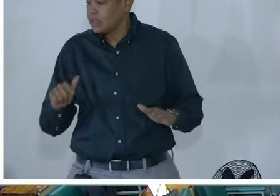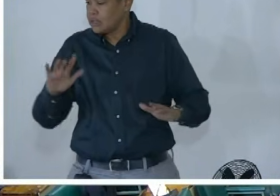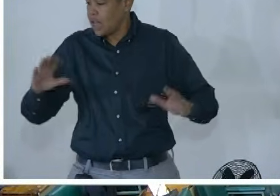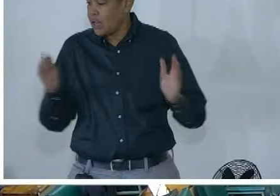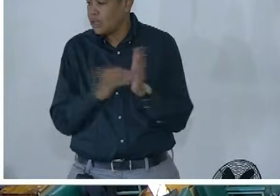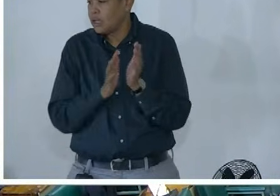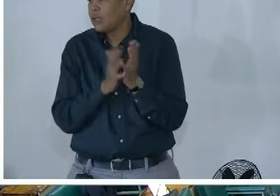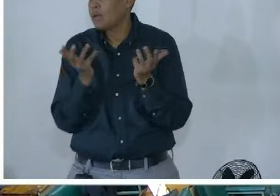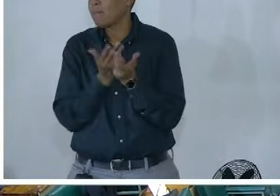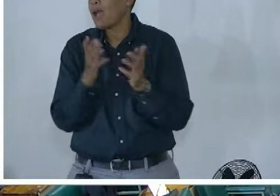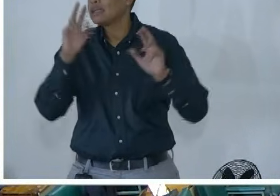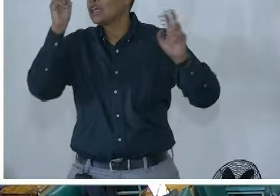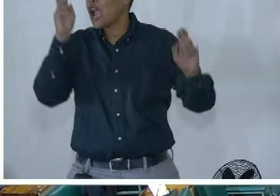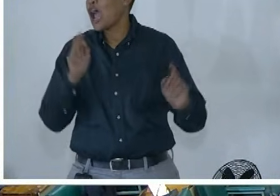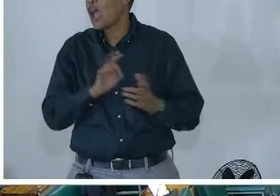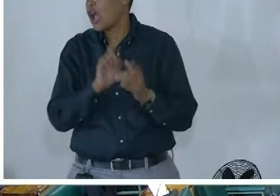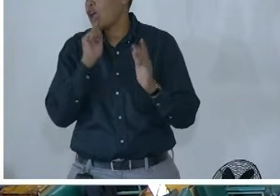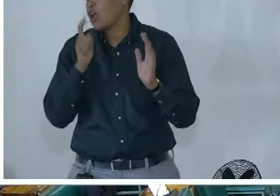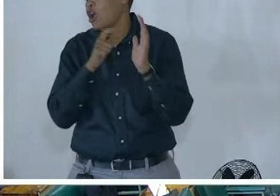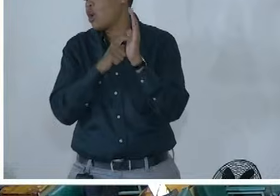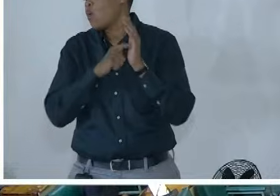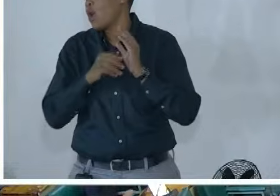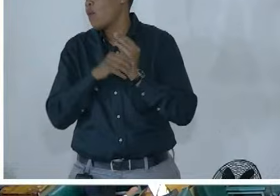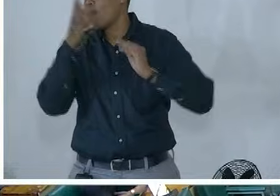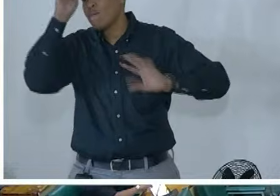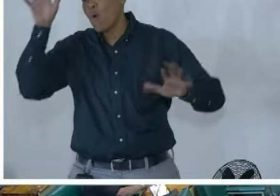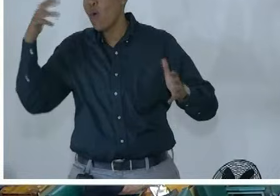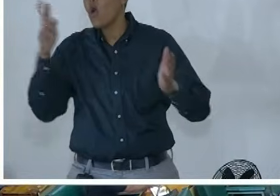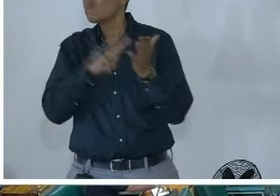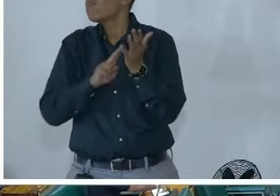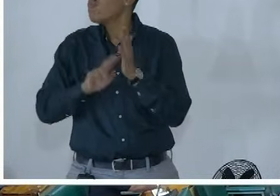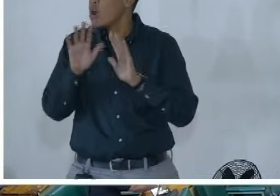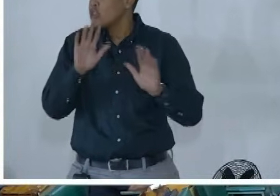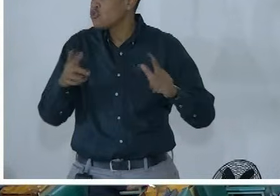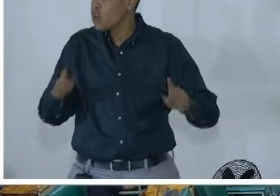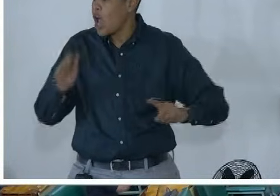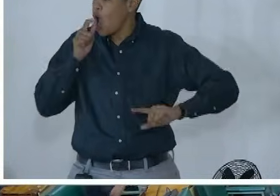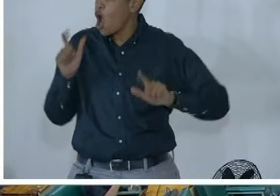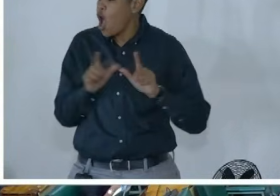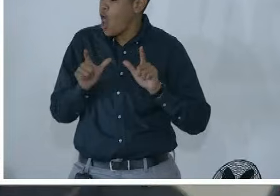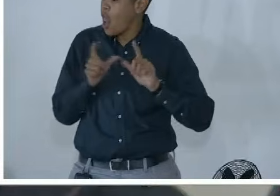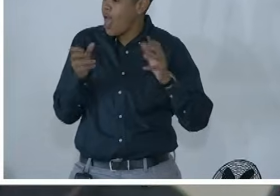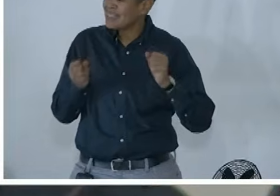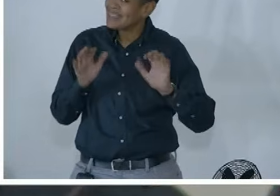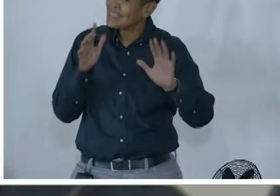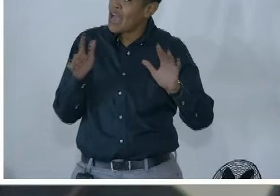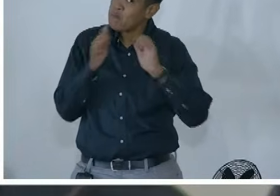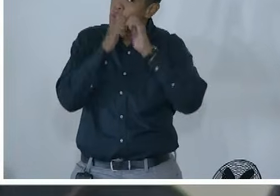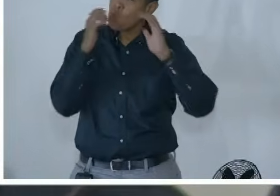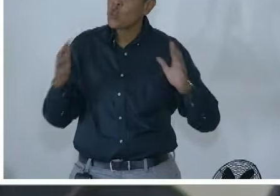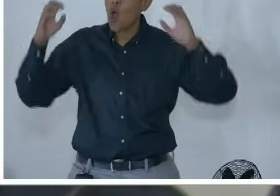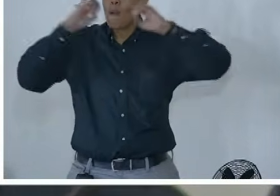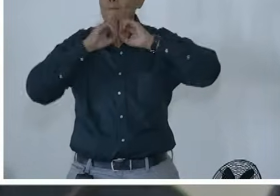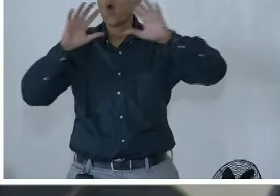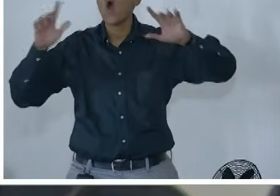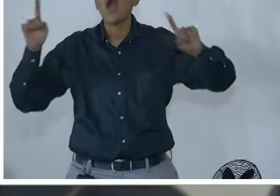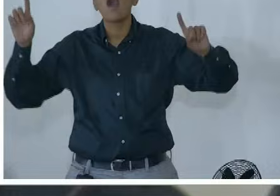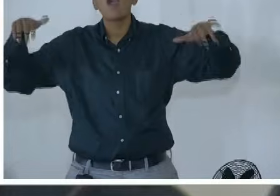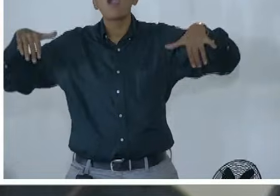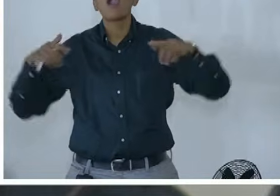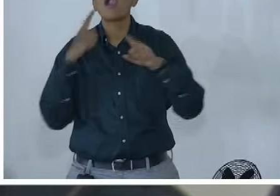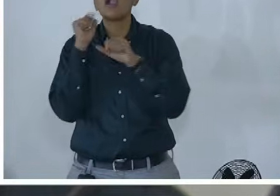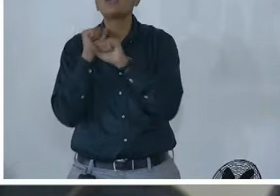that category. A requirement for registration or licensing without more does